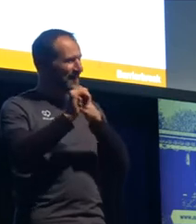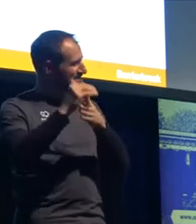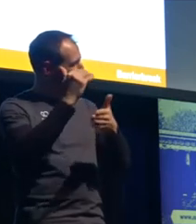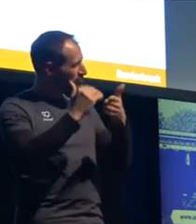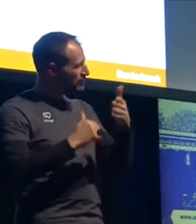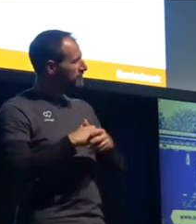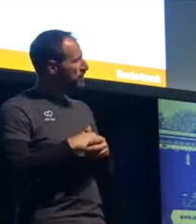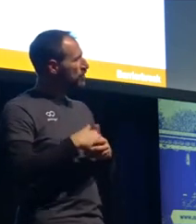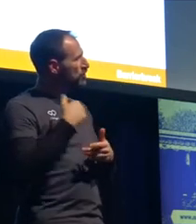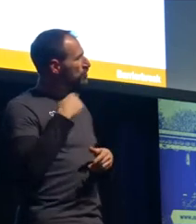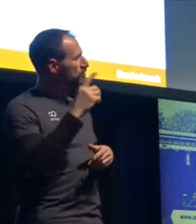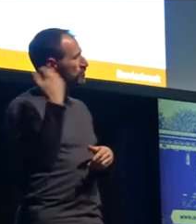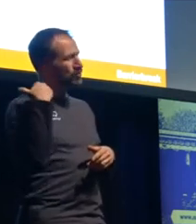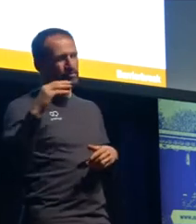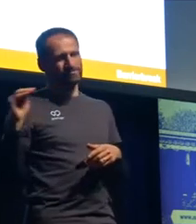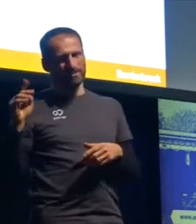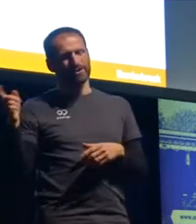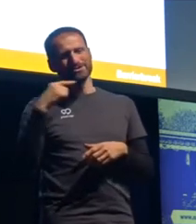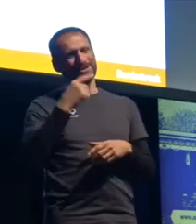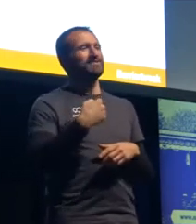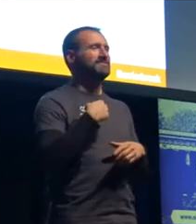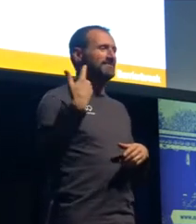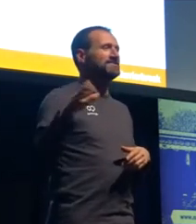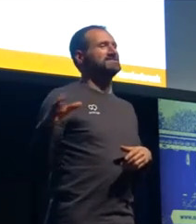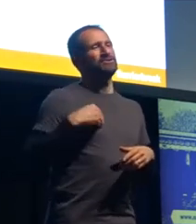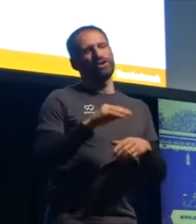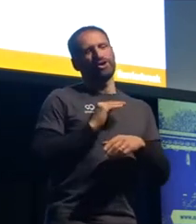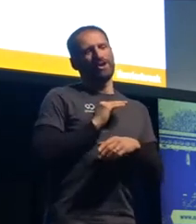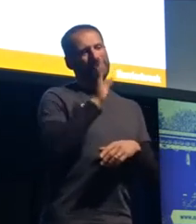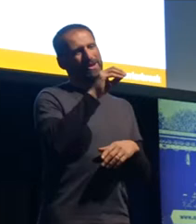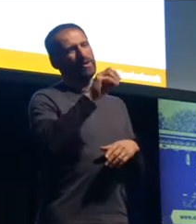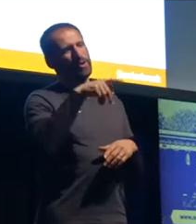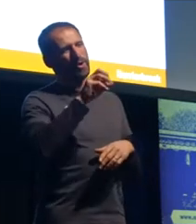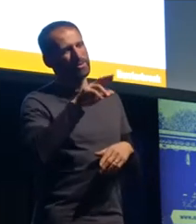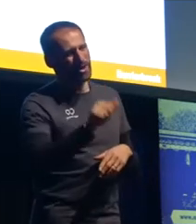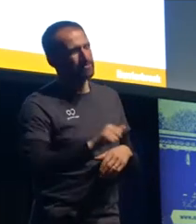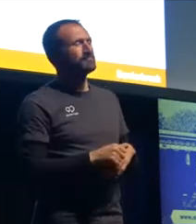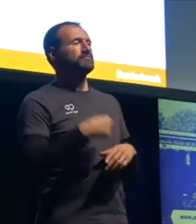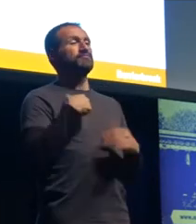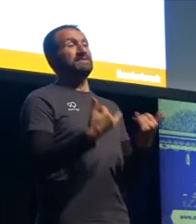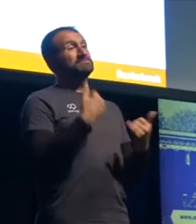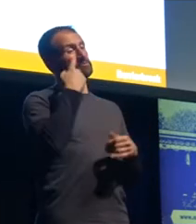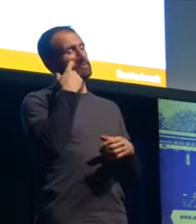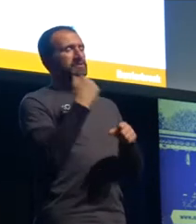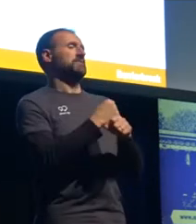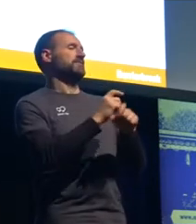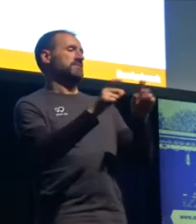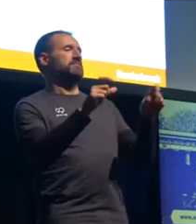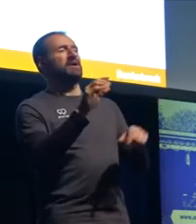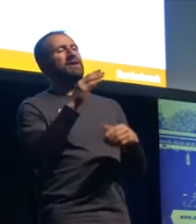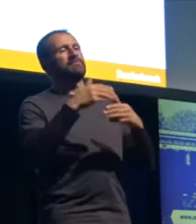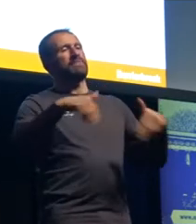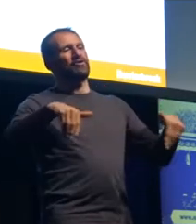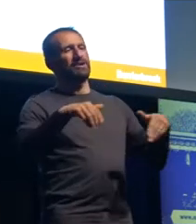said, we used to be colleagues at Opera. Right now, I'm working at a company called Barrier Break, which is based in